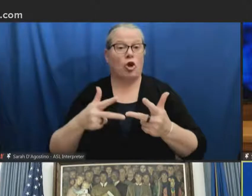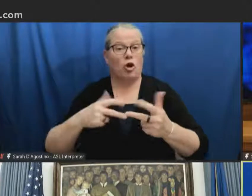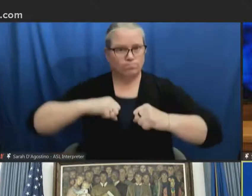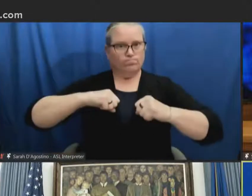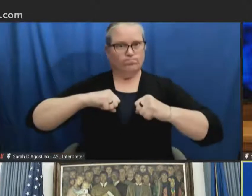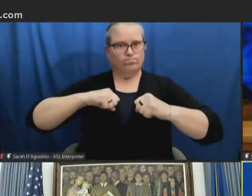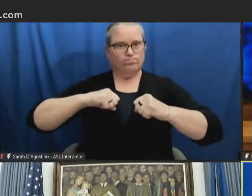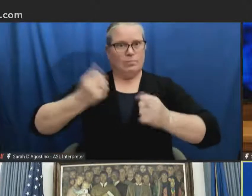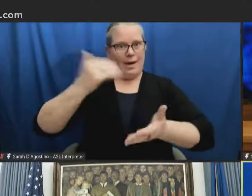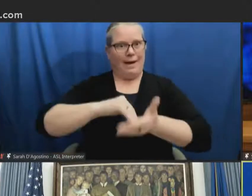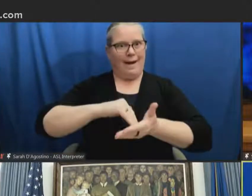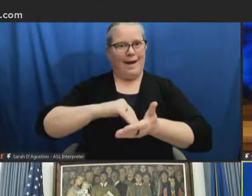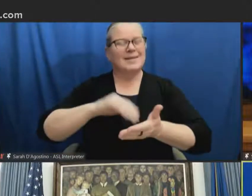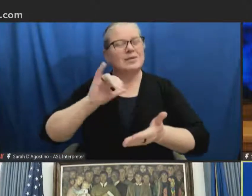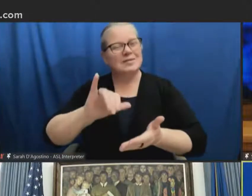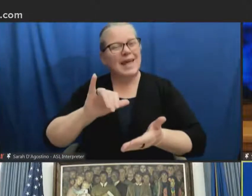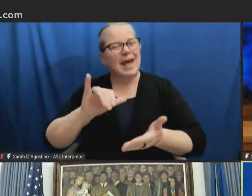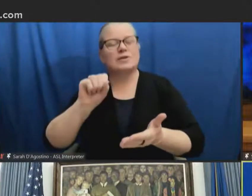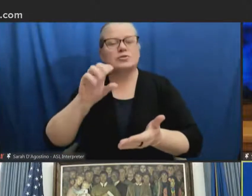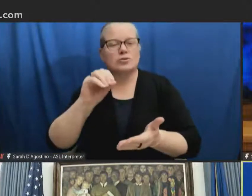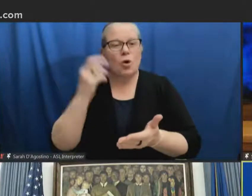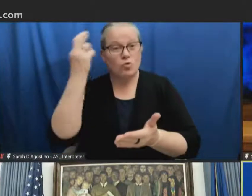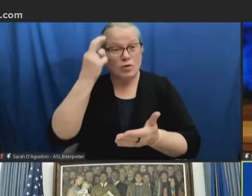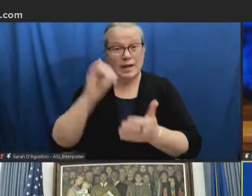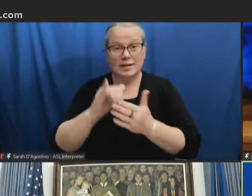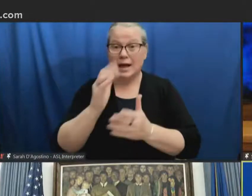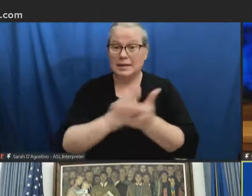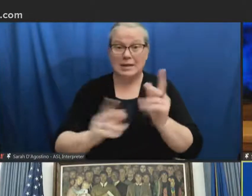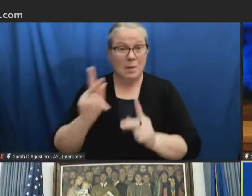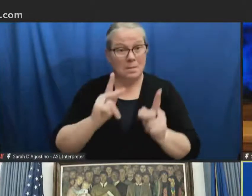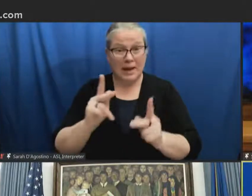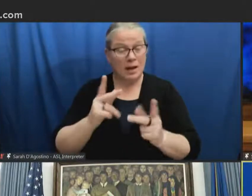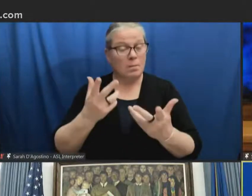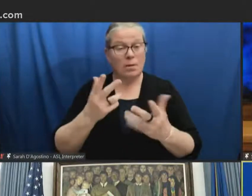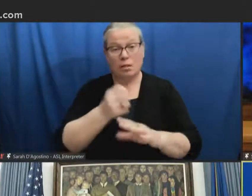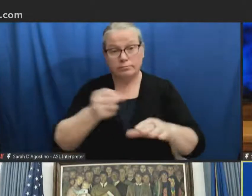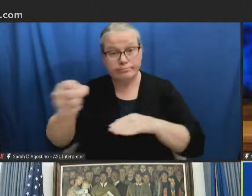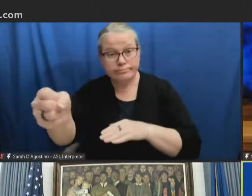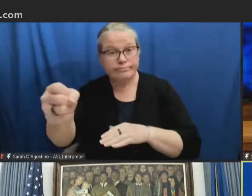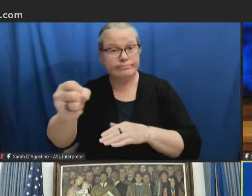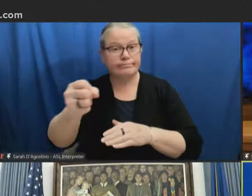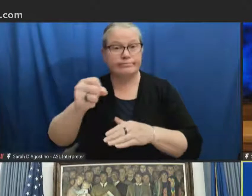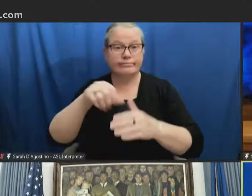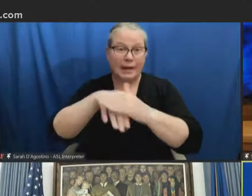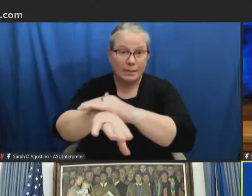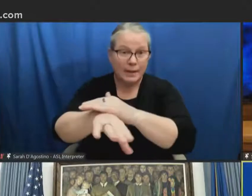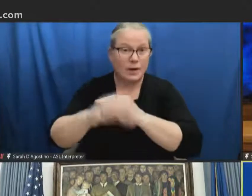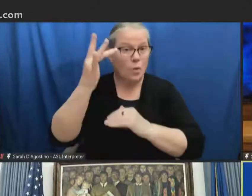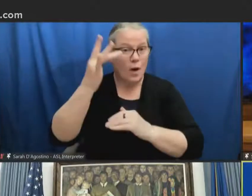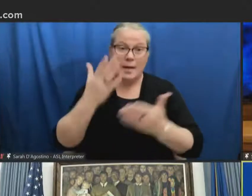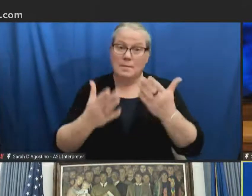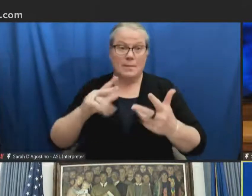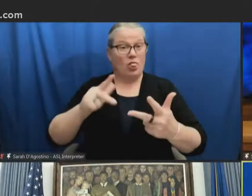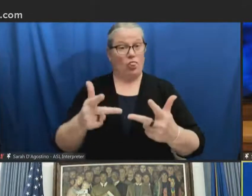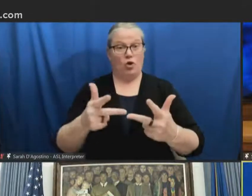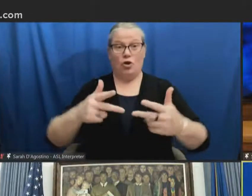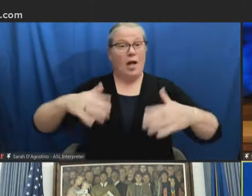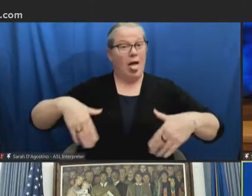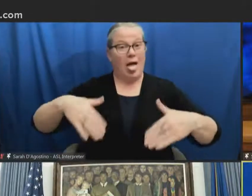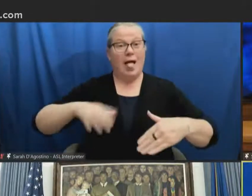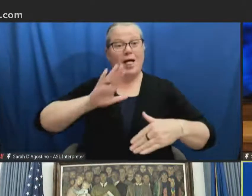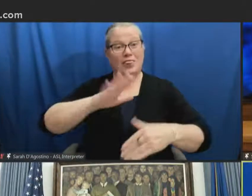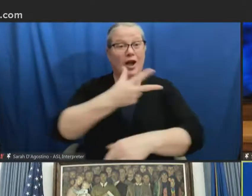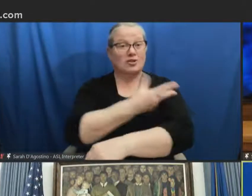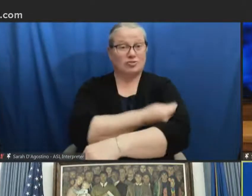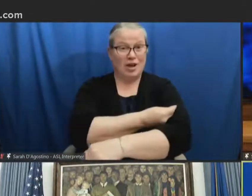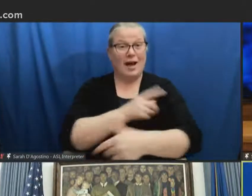floors, vaccinated people not in the ICU, some have gotten admitted because maybe they haven't been boosted and they've had some waning immunity,